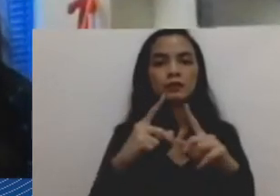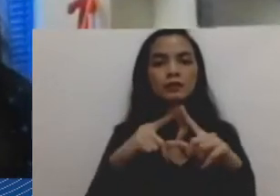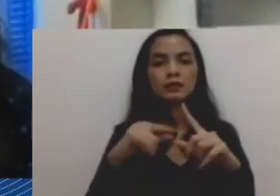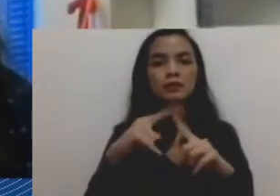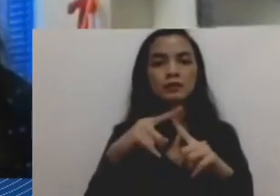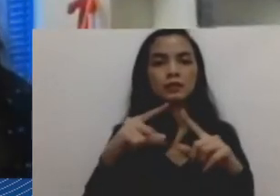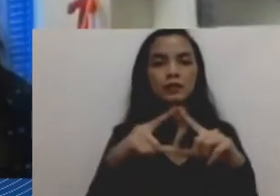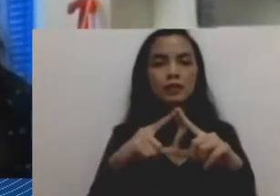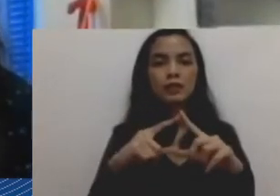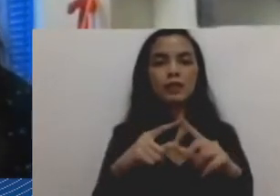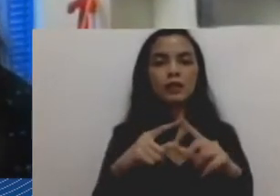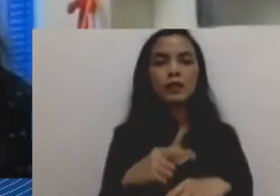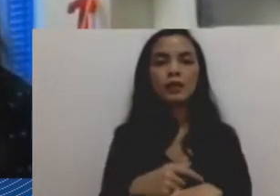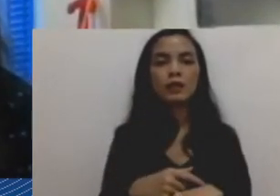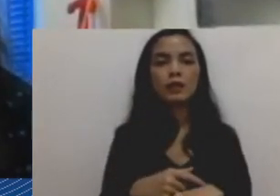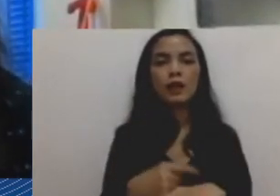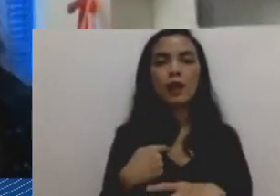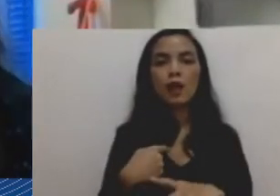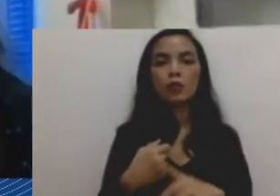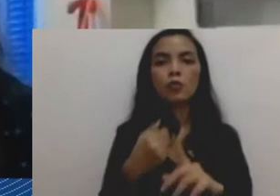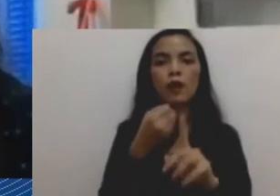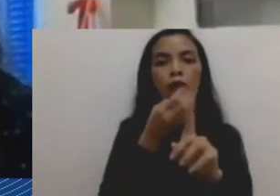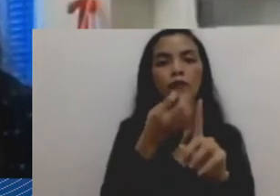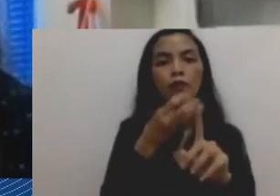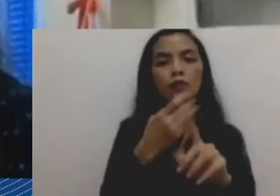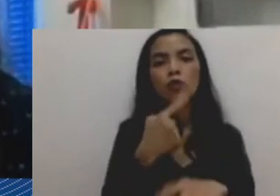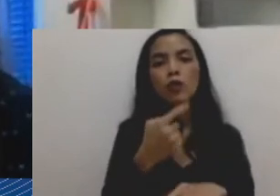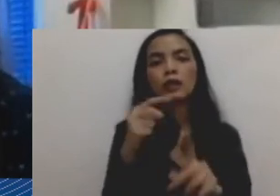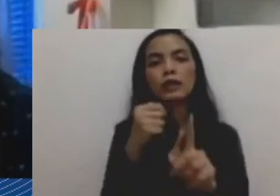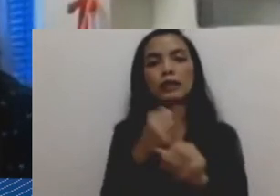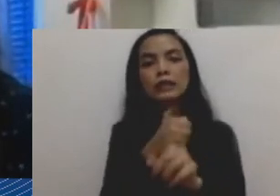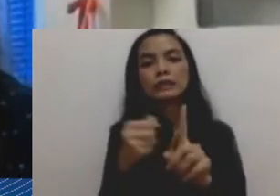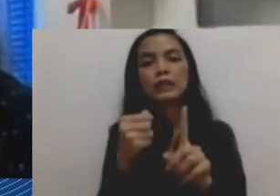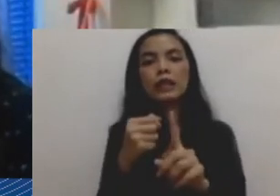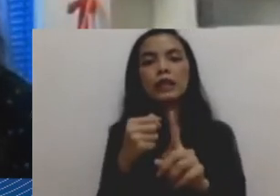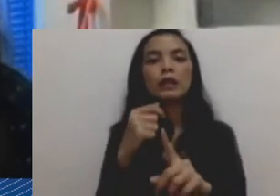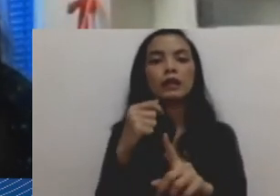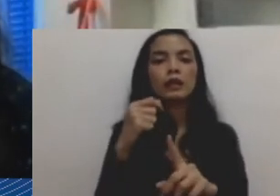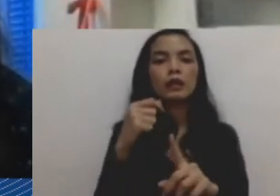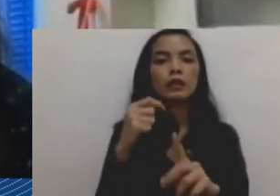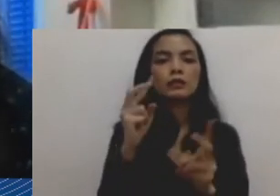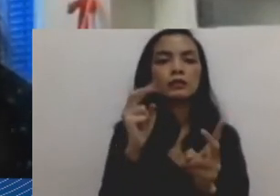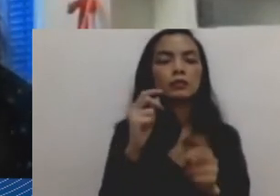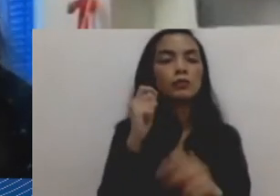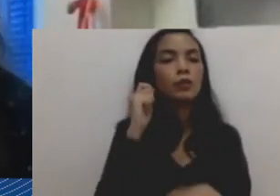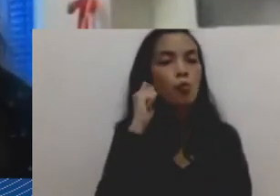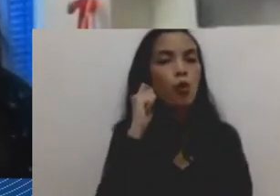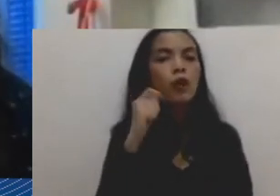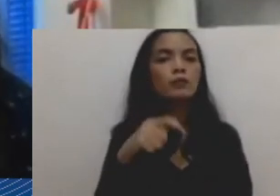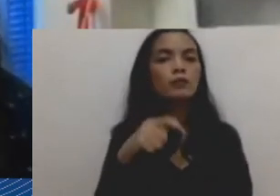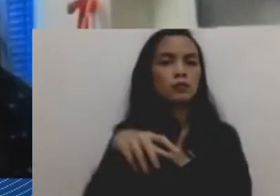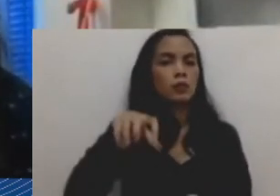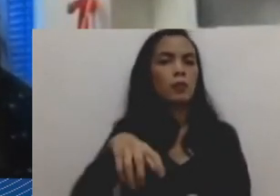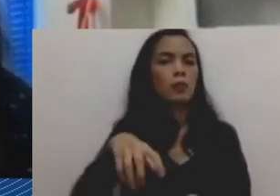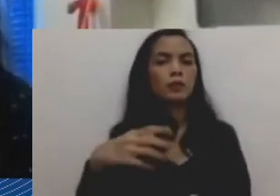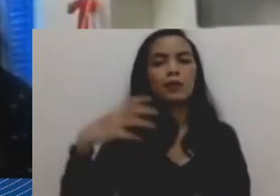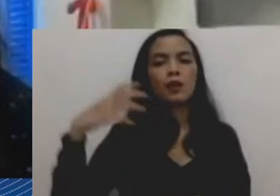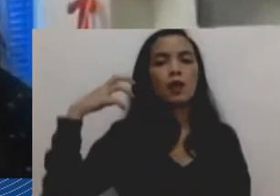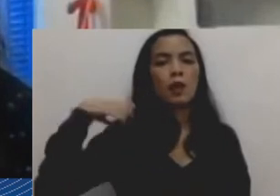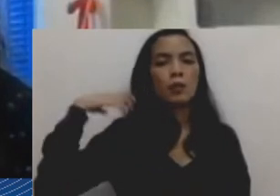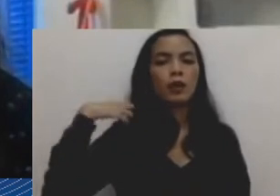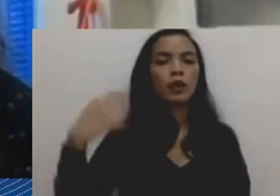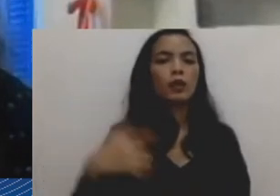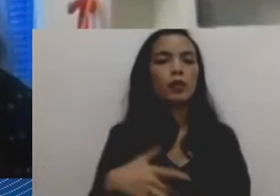gender-based violence advisor, and I sit in USAID Washington. So It is truly an honor